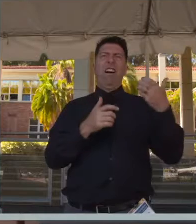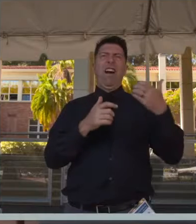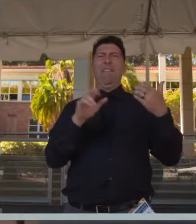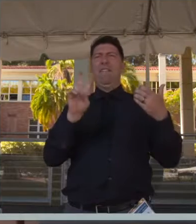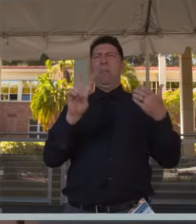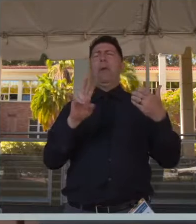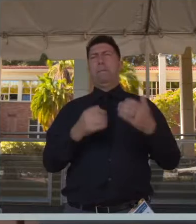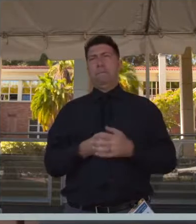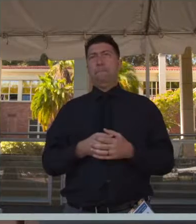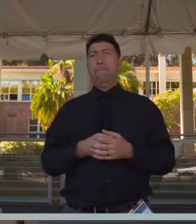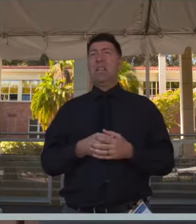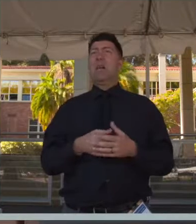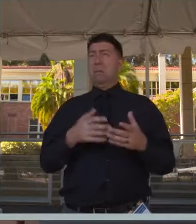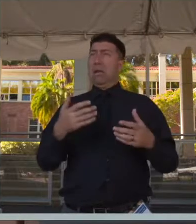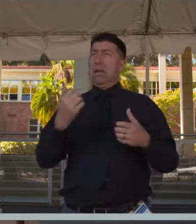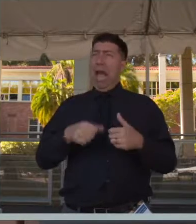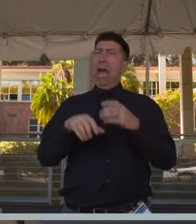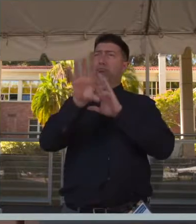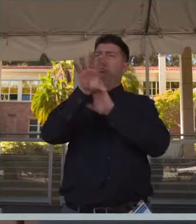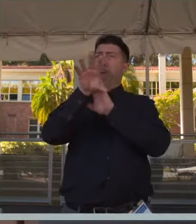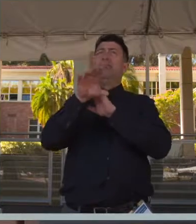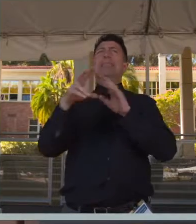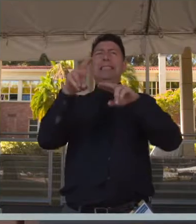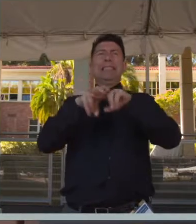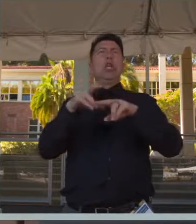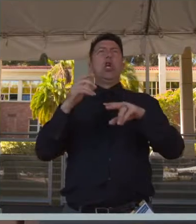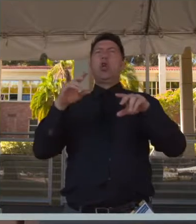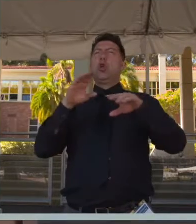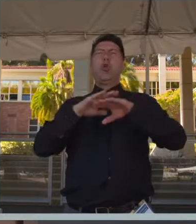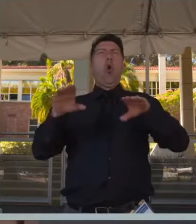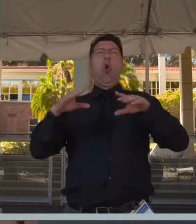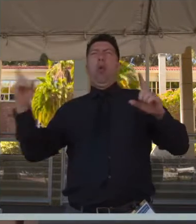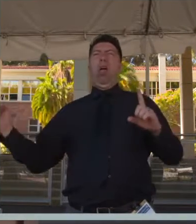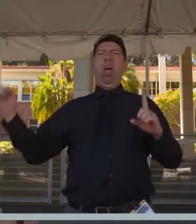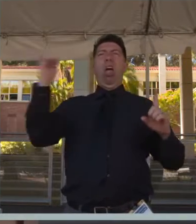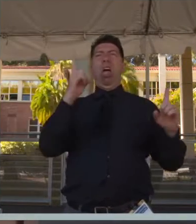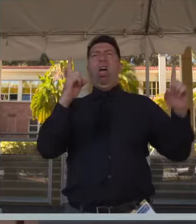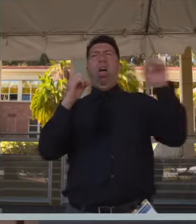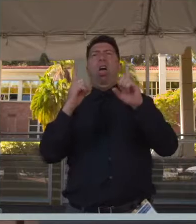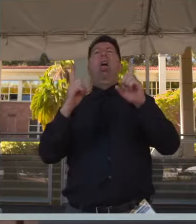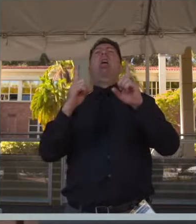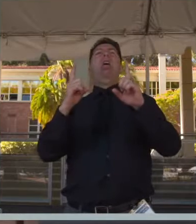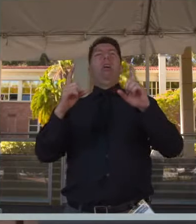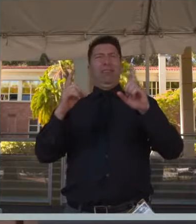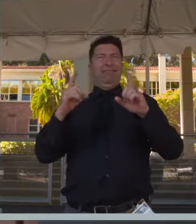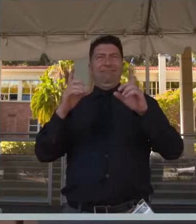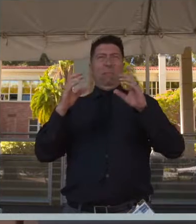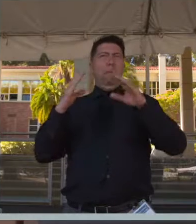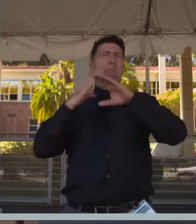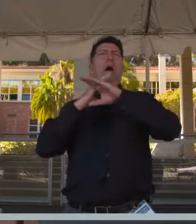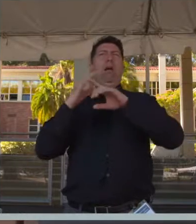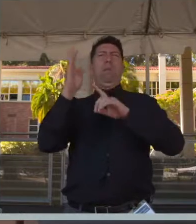or videos from your seats. Please do not stand in the aisles because we cannot block them during the ceremony.